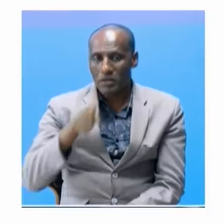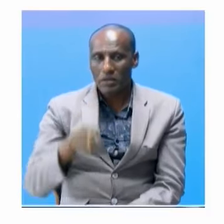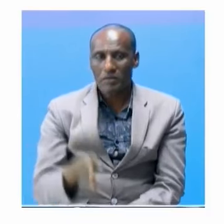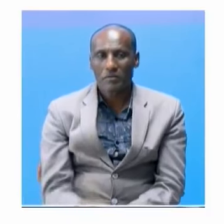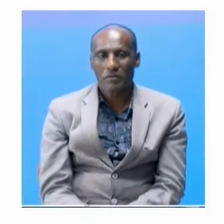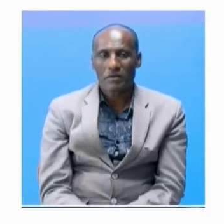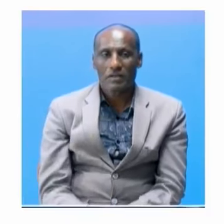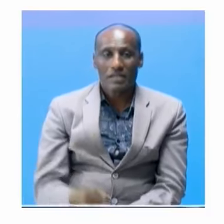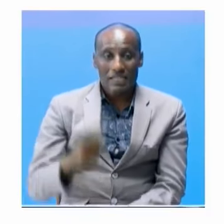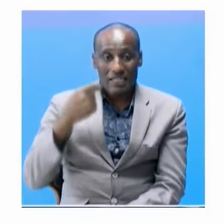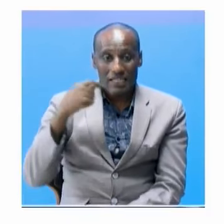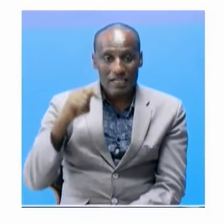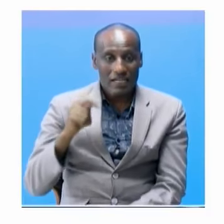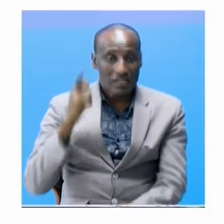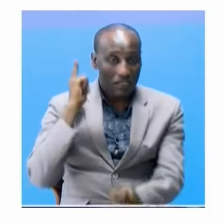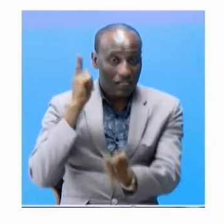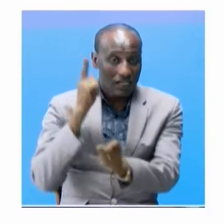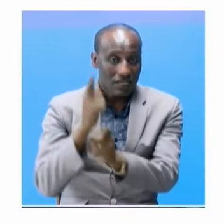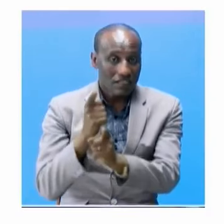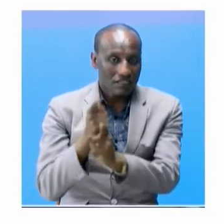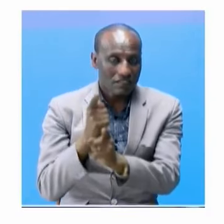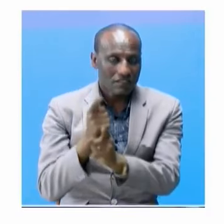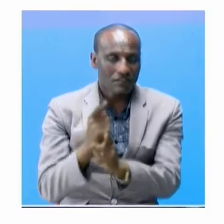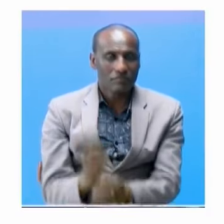the answer.